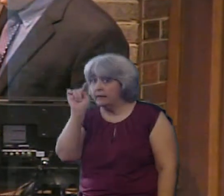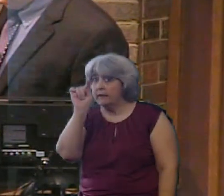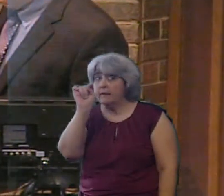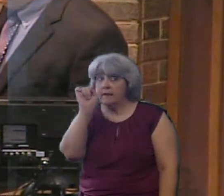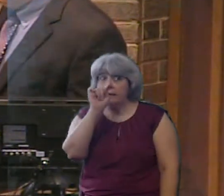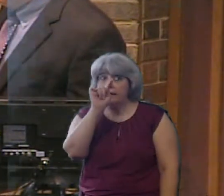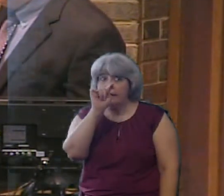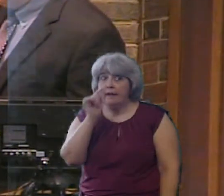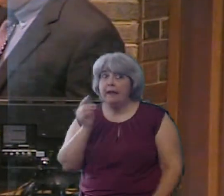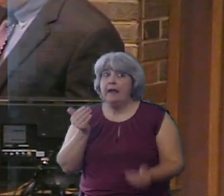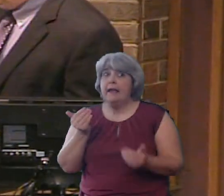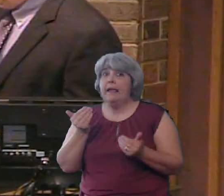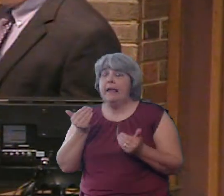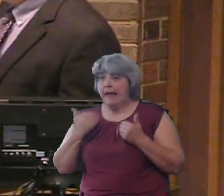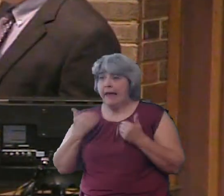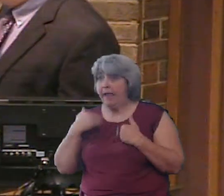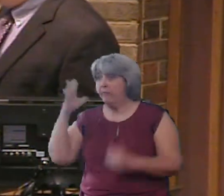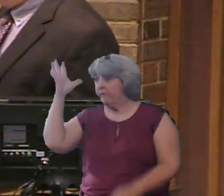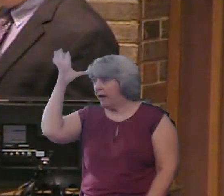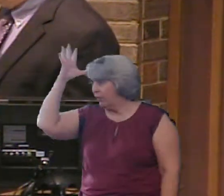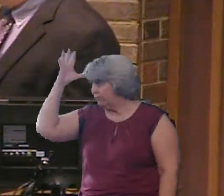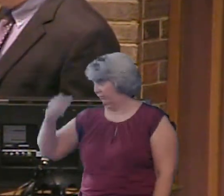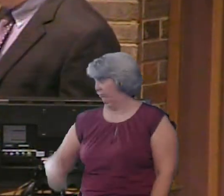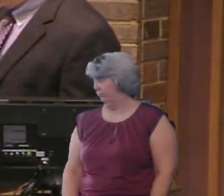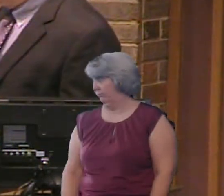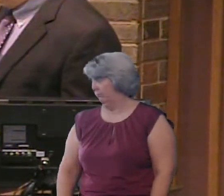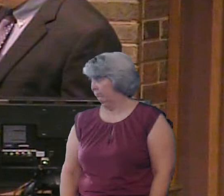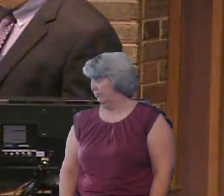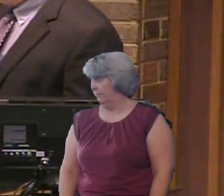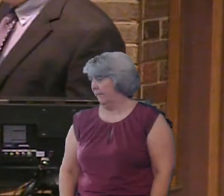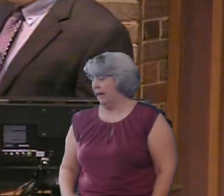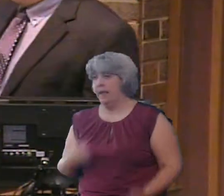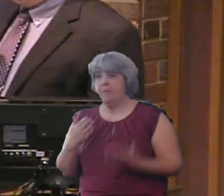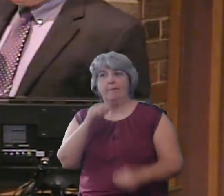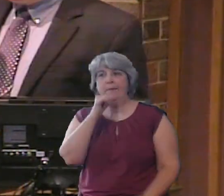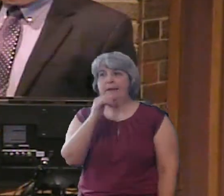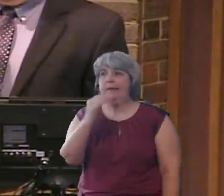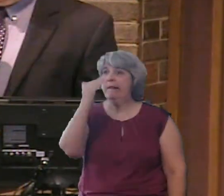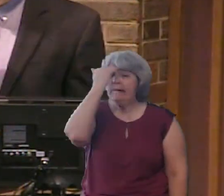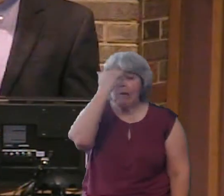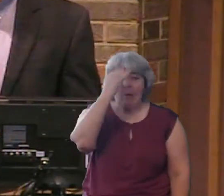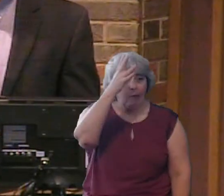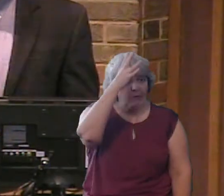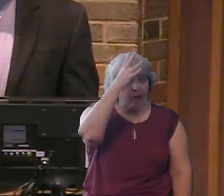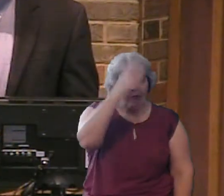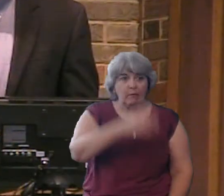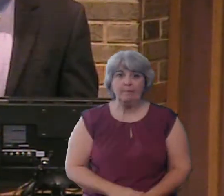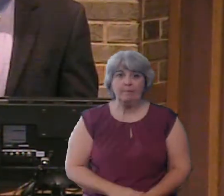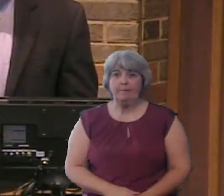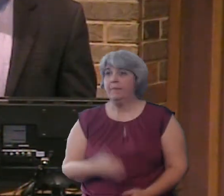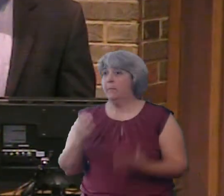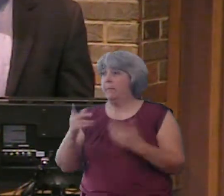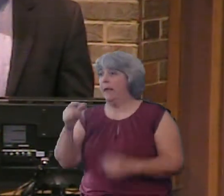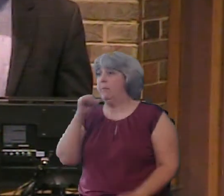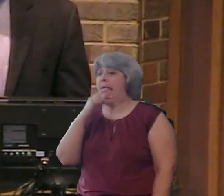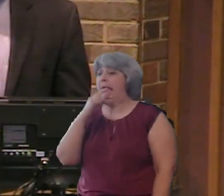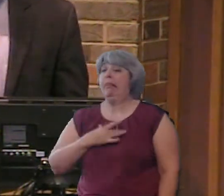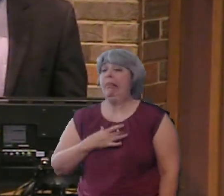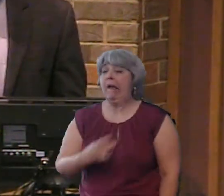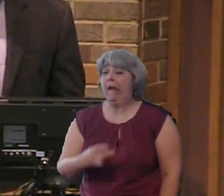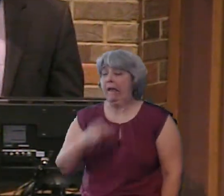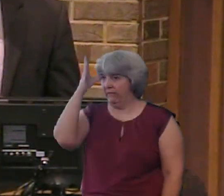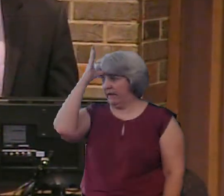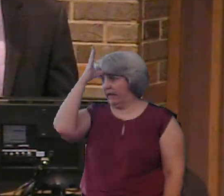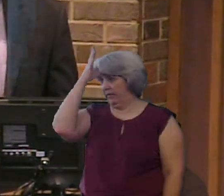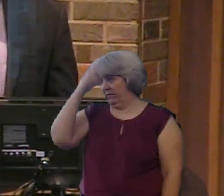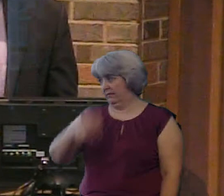had a father. You might not have known your father. You might not have liked your father. You might not